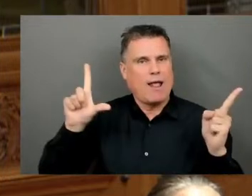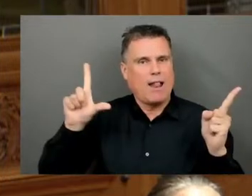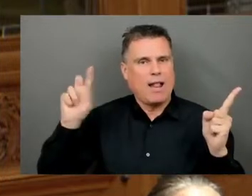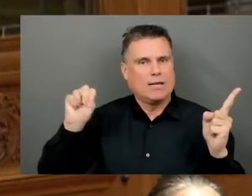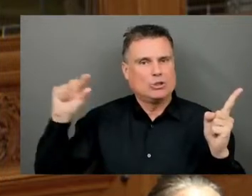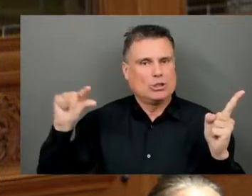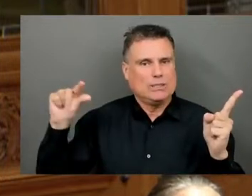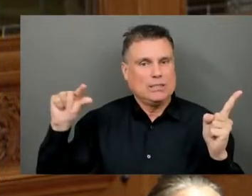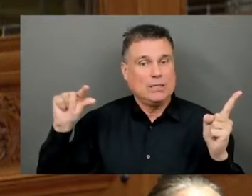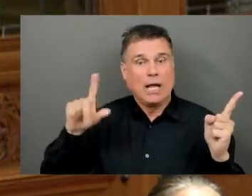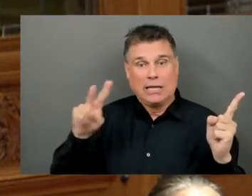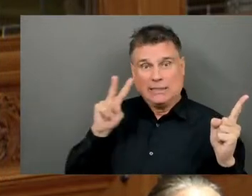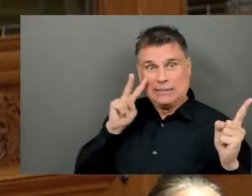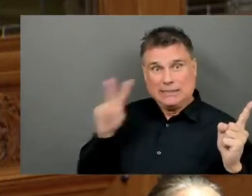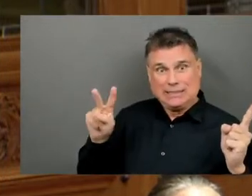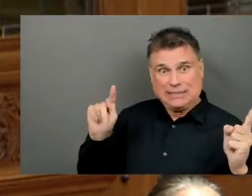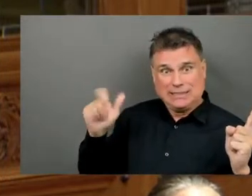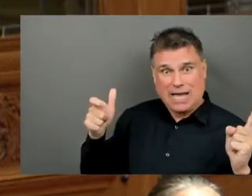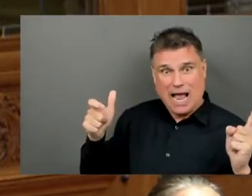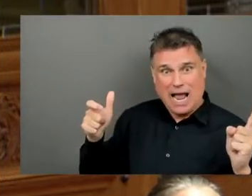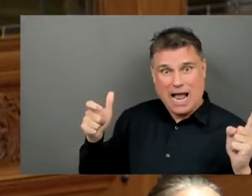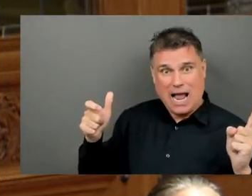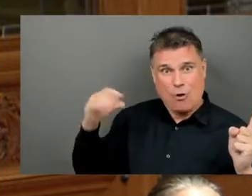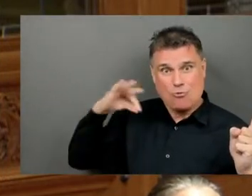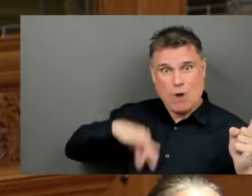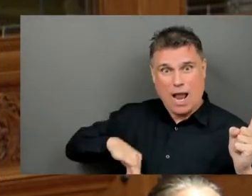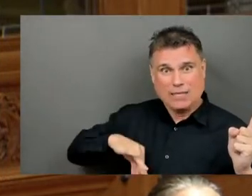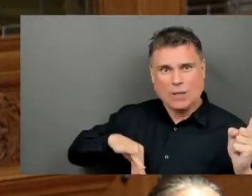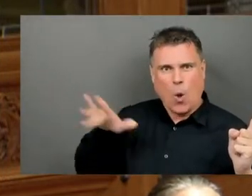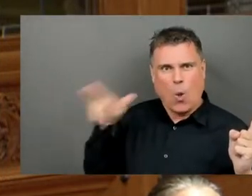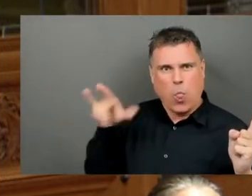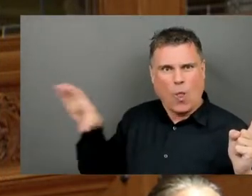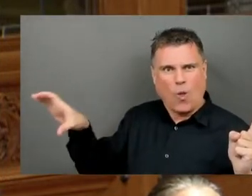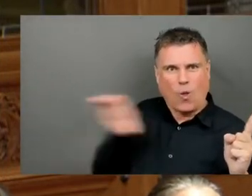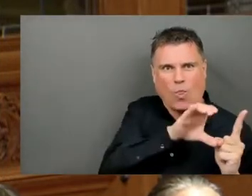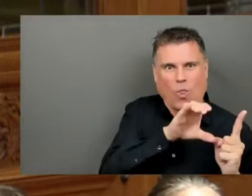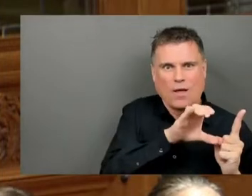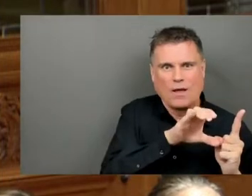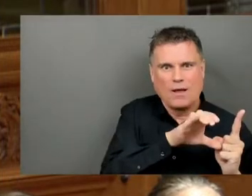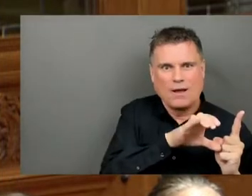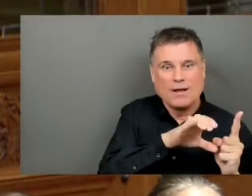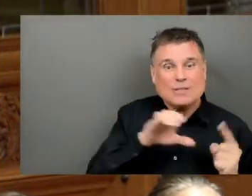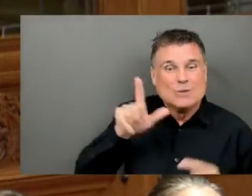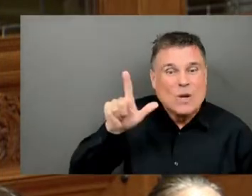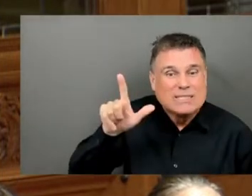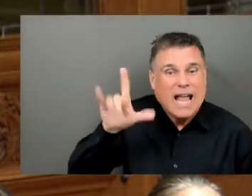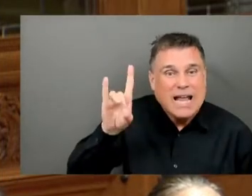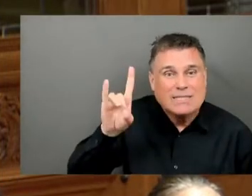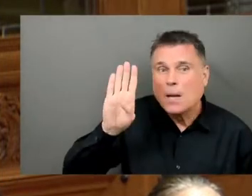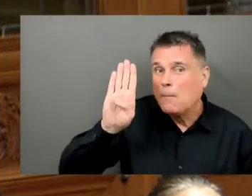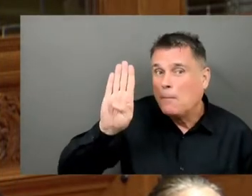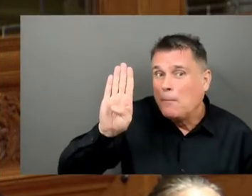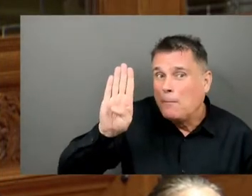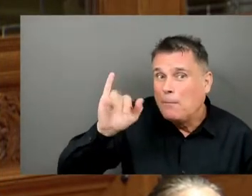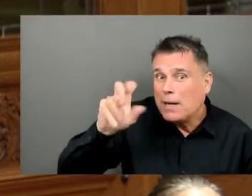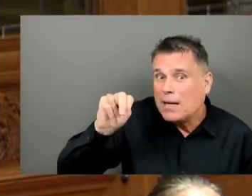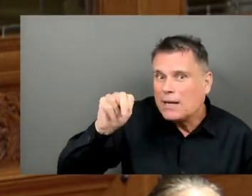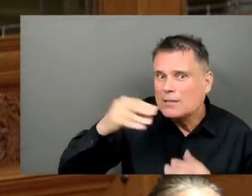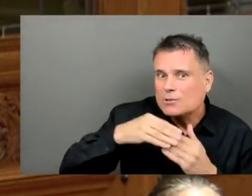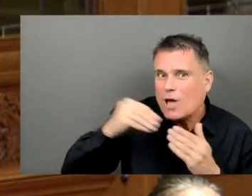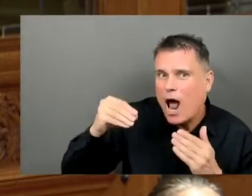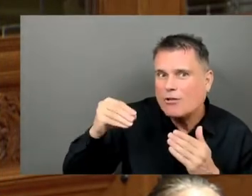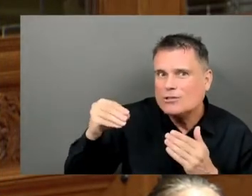made $28 billion in profits last year. We can't allow CEOs